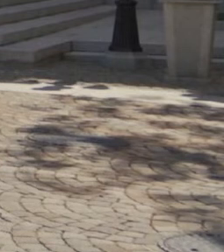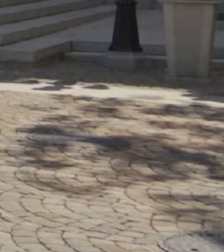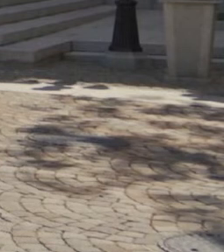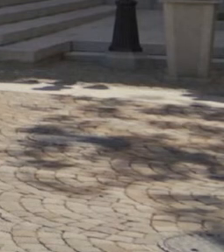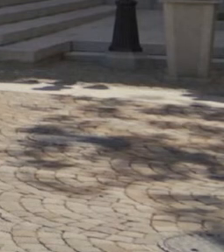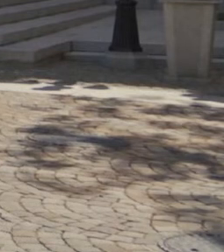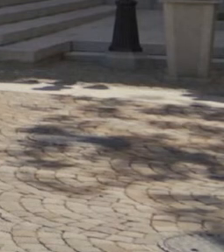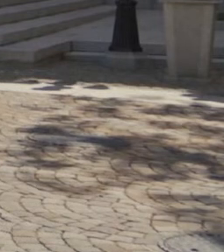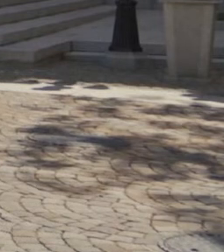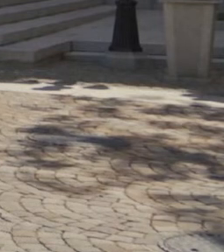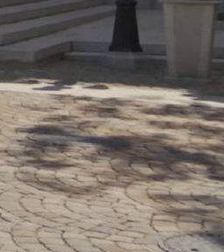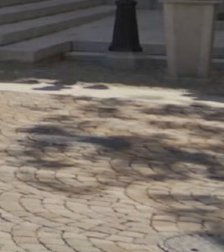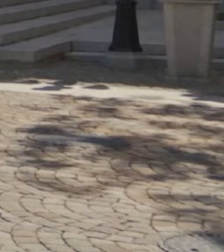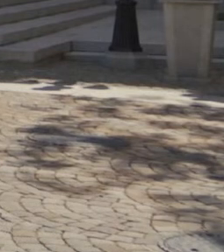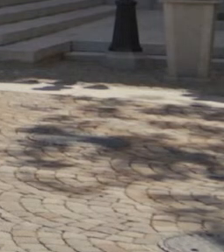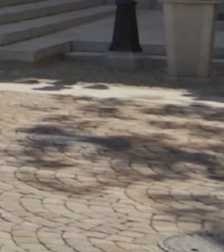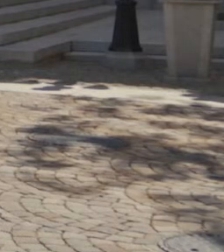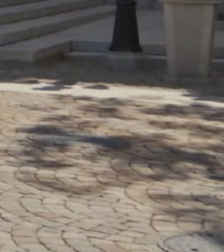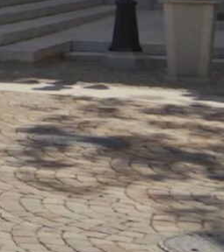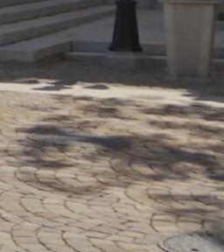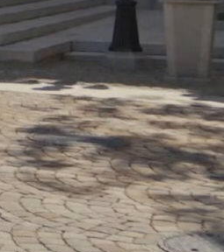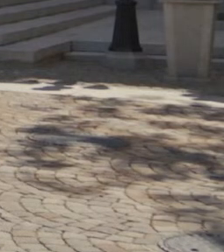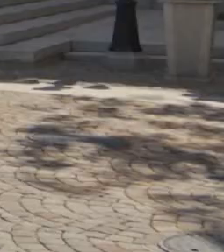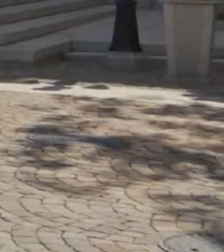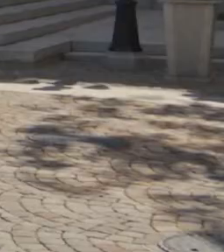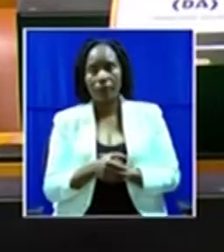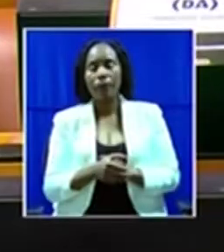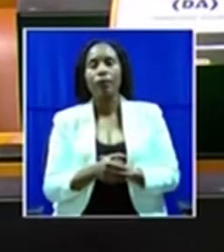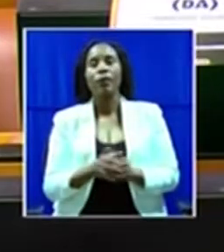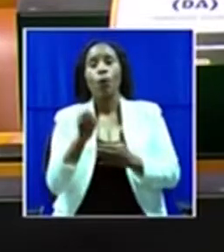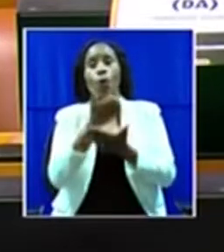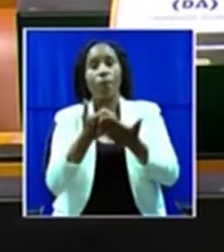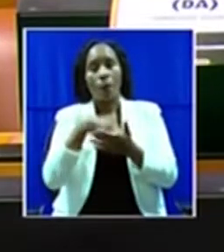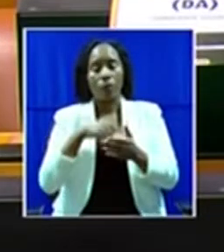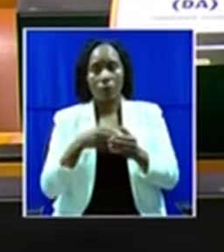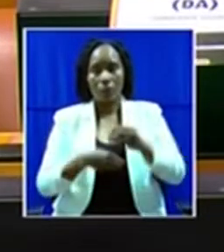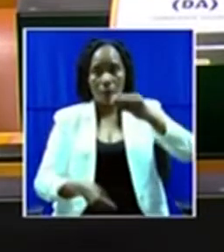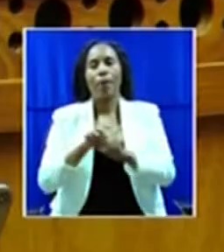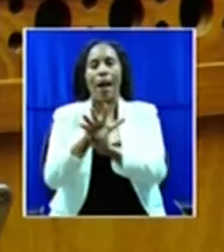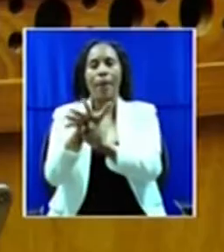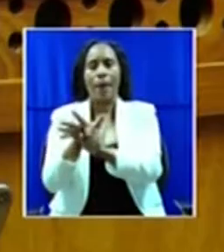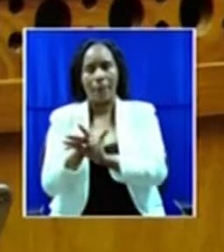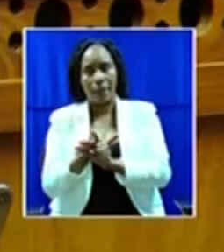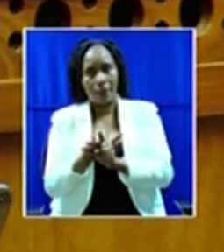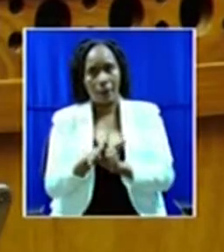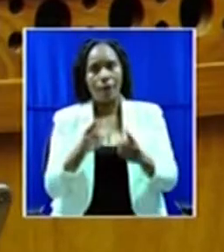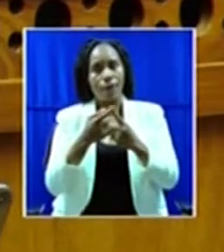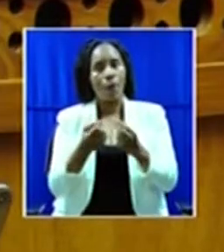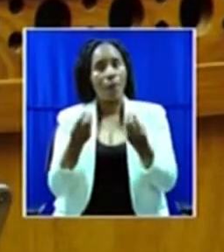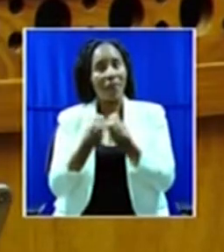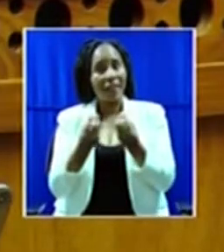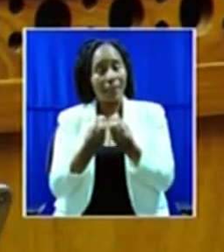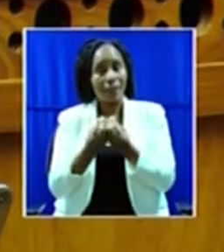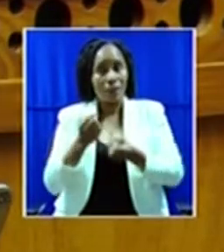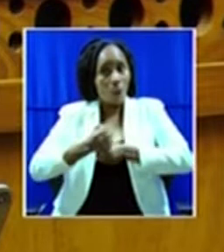wat volgens hom nodig is voor volhoudbare economische herstel. According to the modeling done by the National